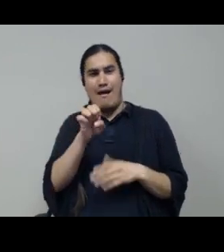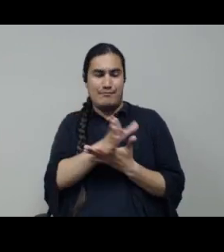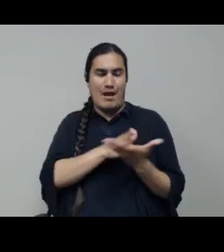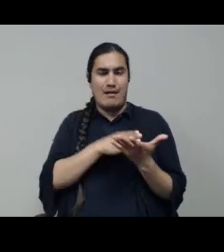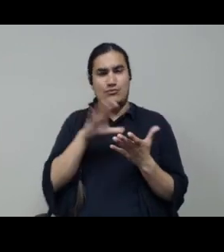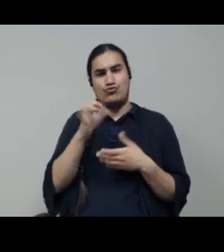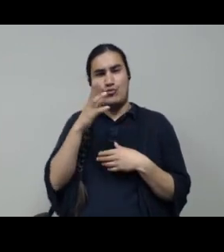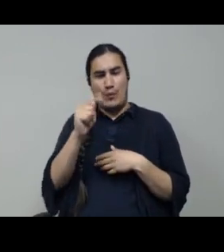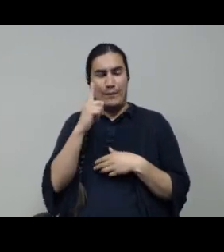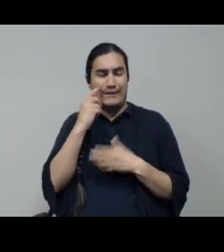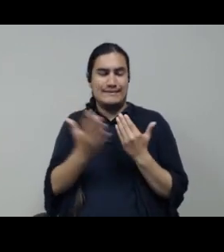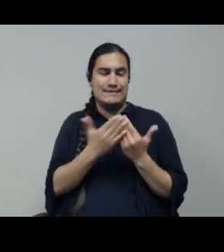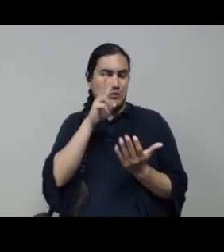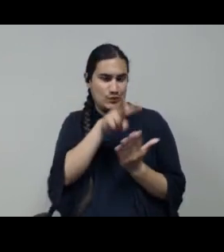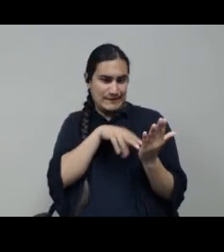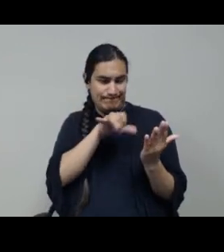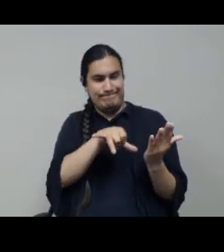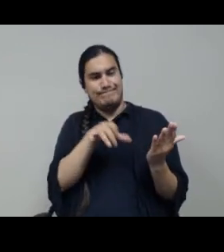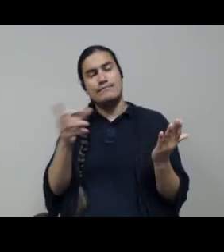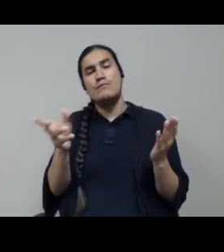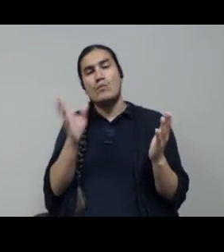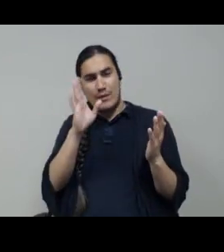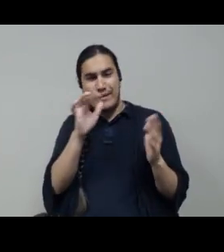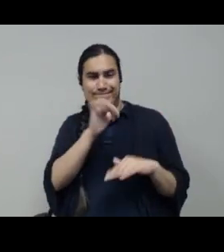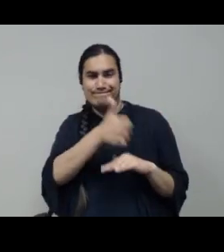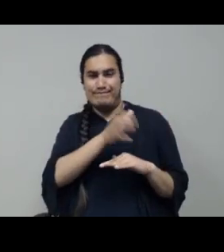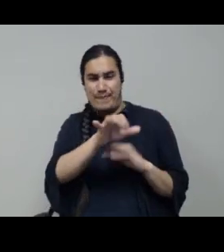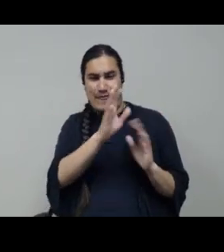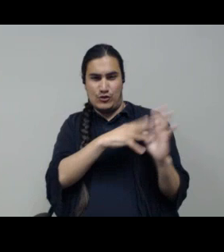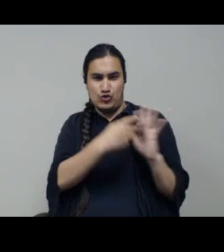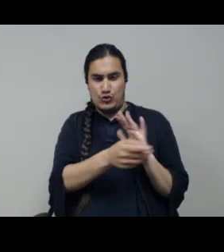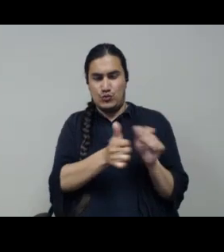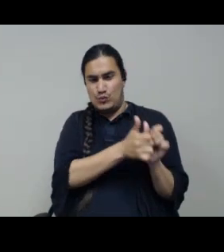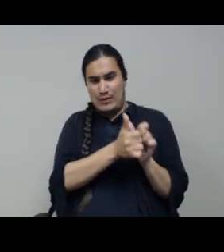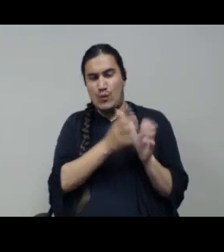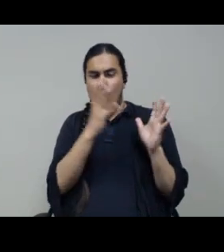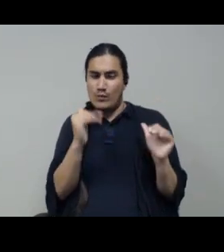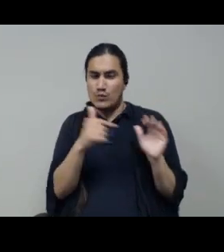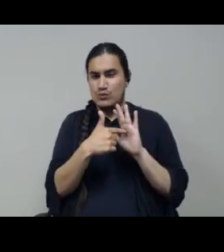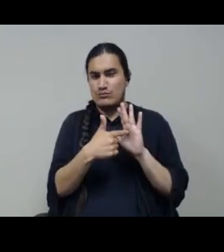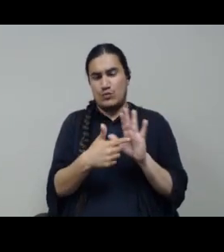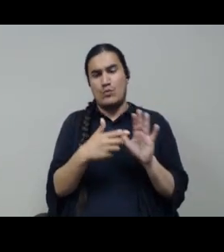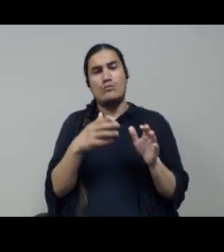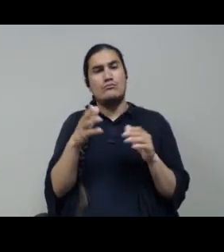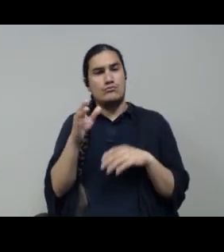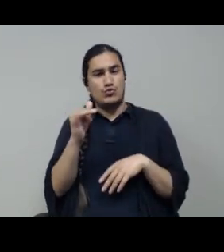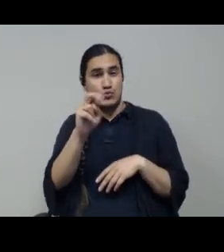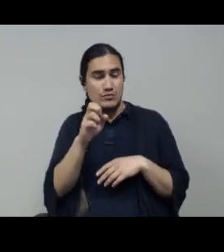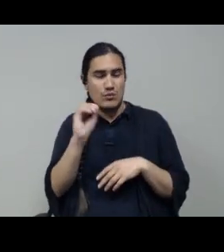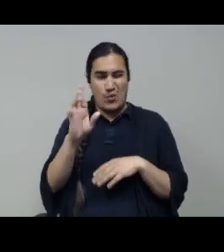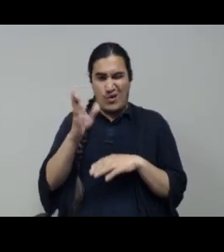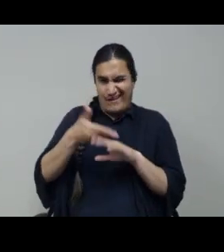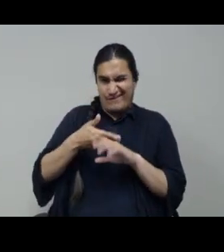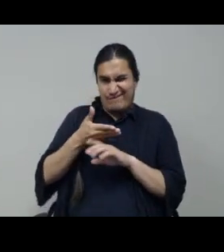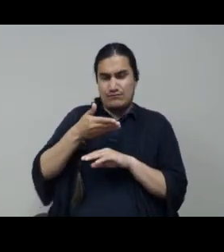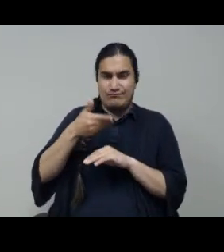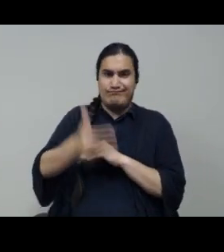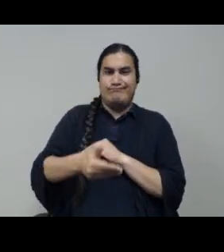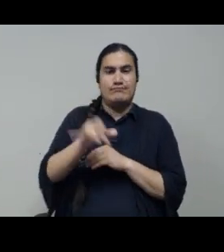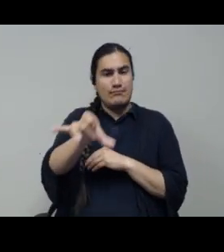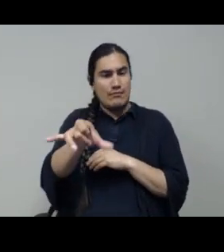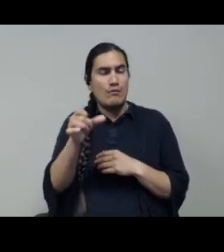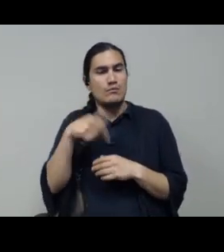read. So we're going to be putting those charts together. I hope to be able to share them with you, if not at the June meeting, then soon after that, so that we can all kind of